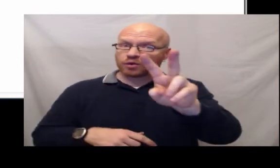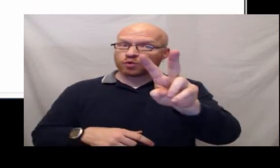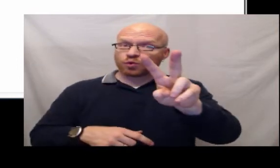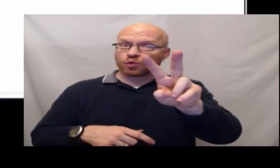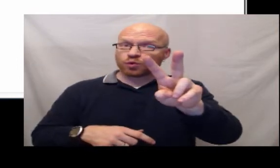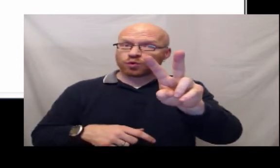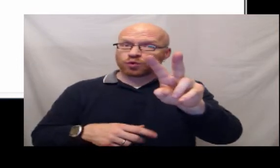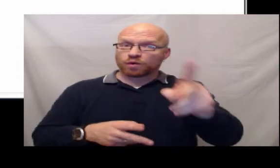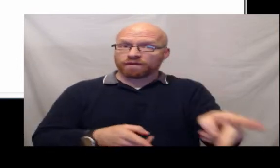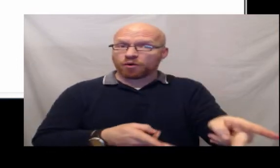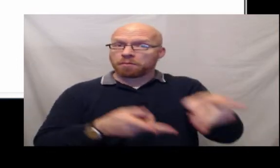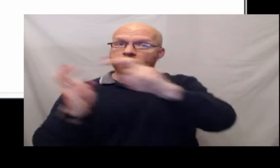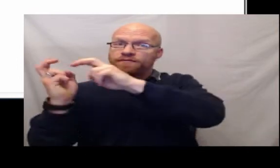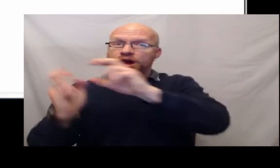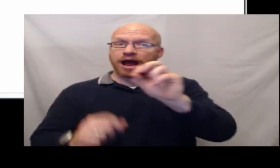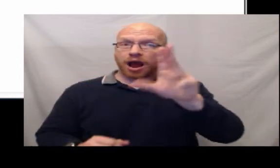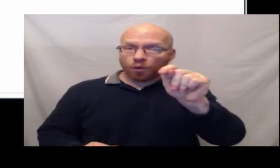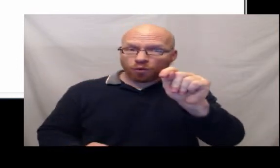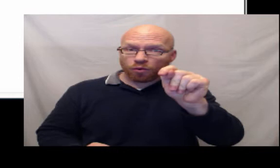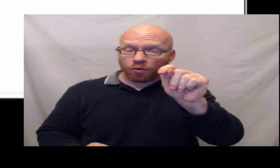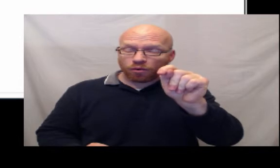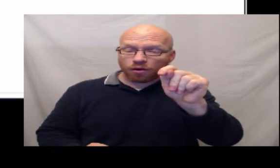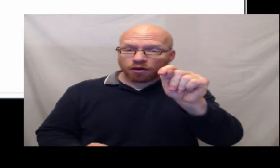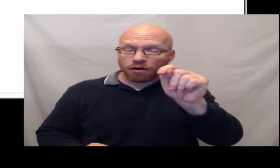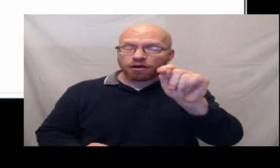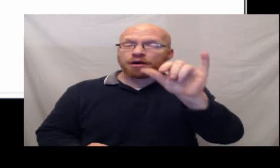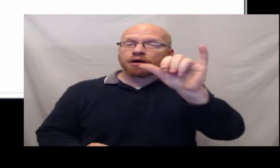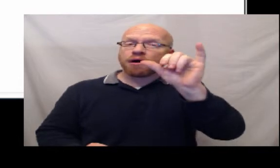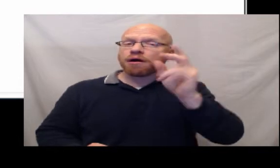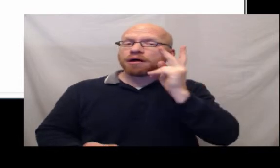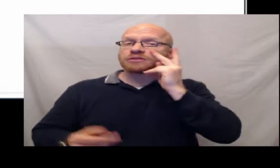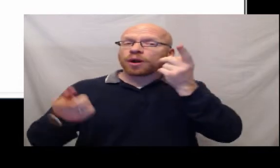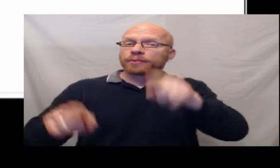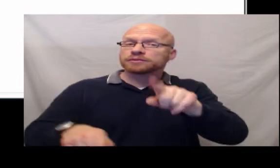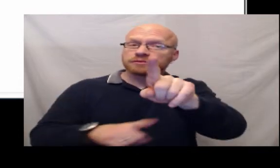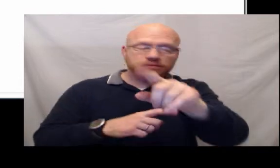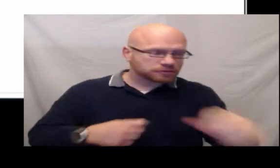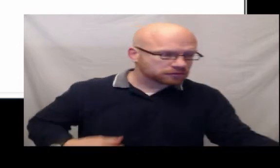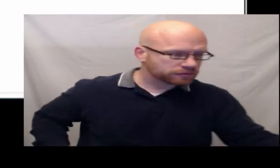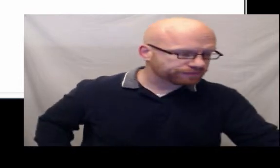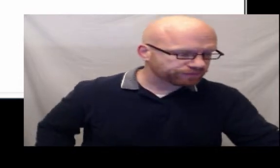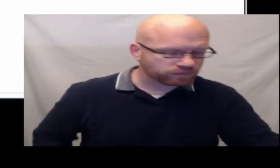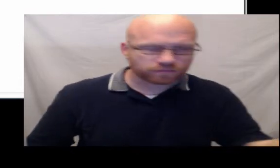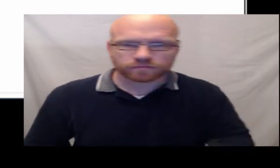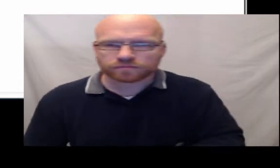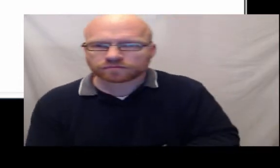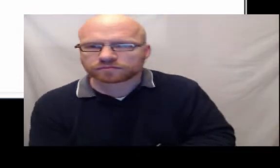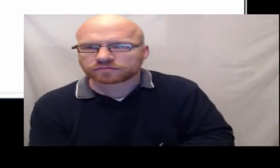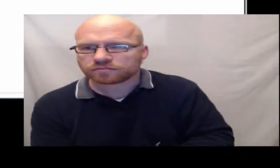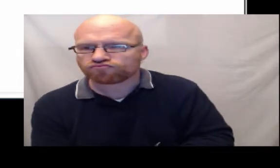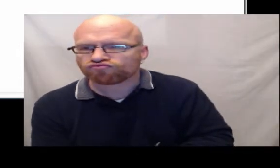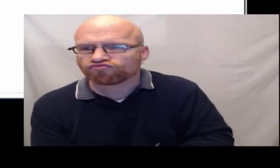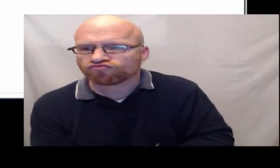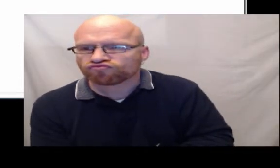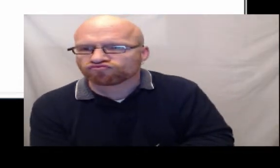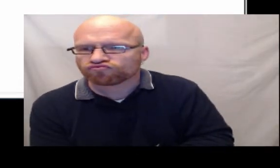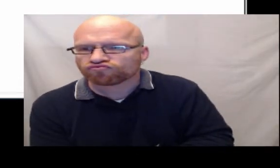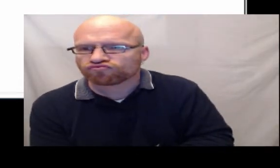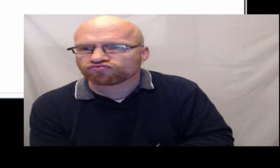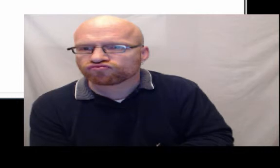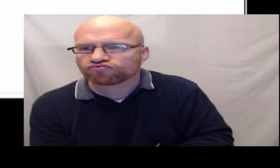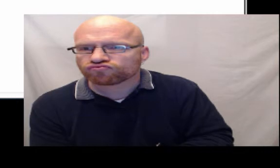may be complicated, but it might not. But if I divide out a 2, factor out a 2, we'll see what happens.